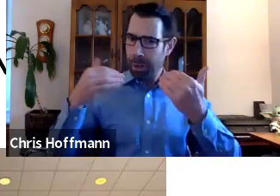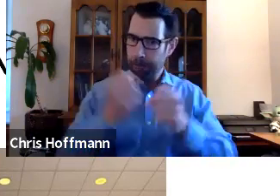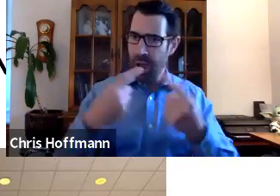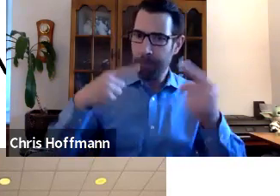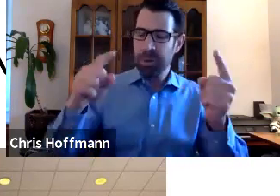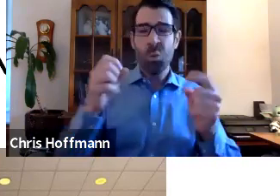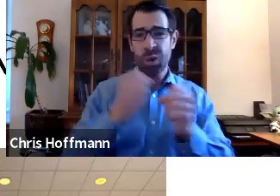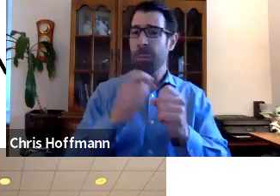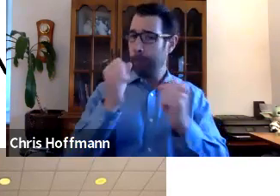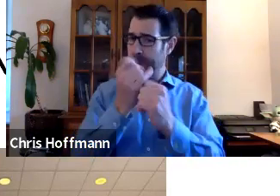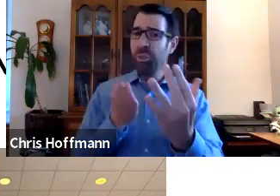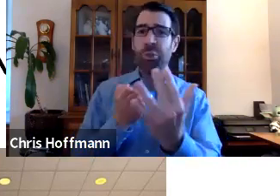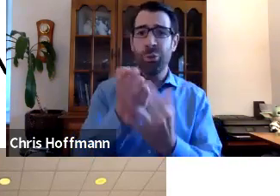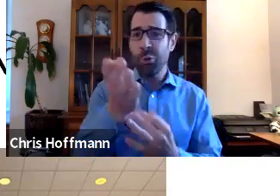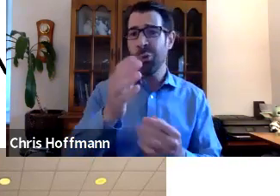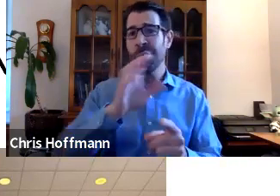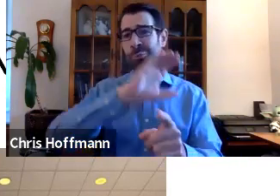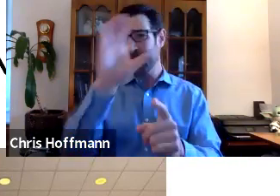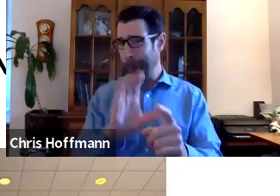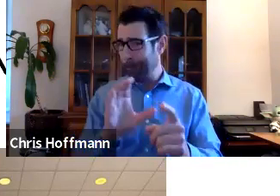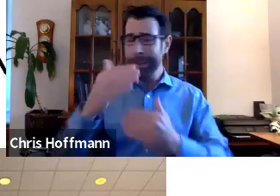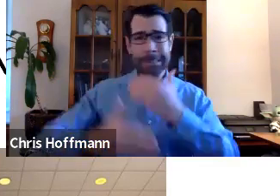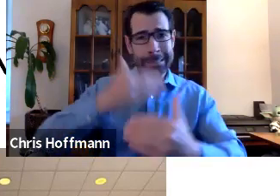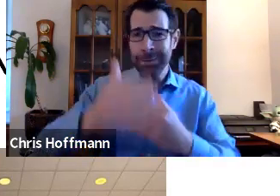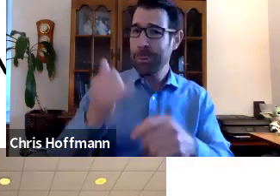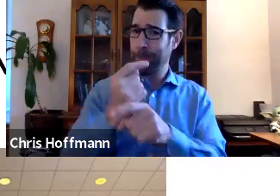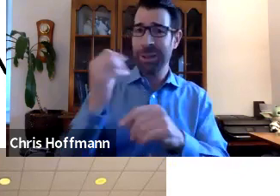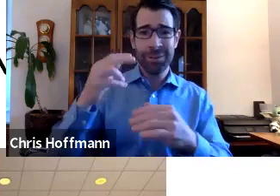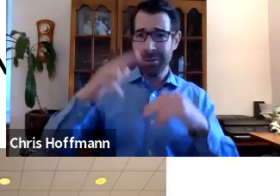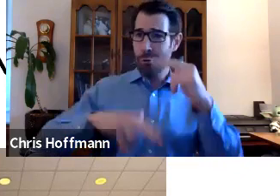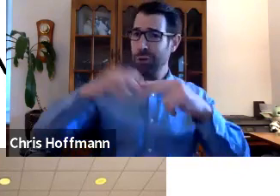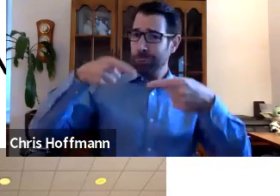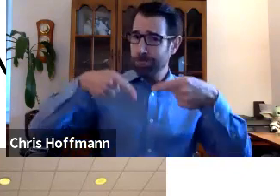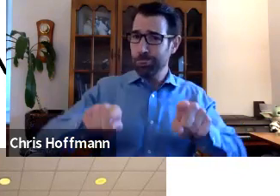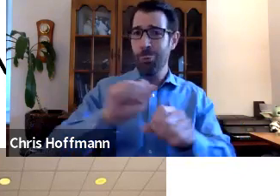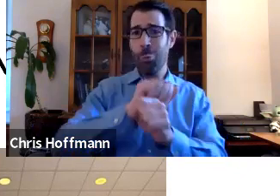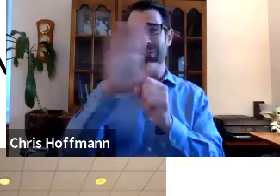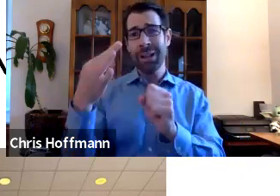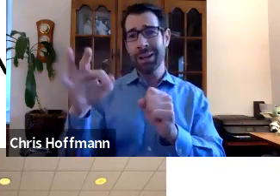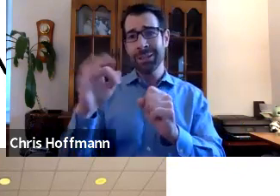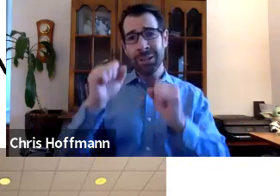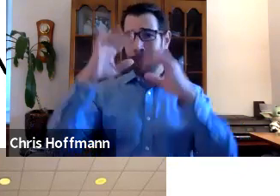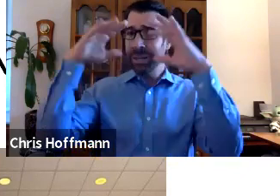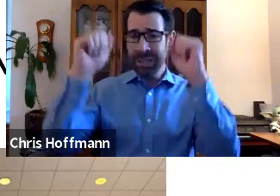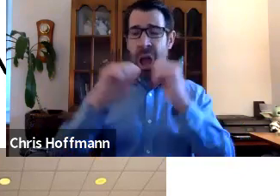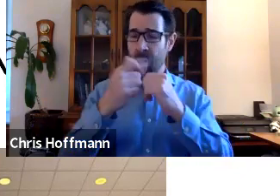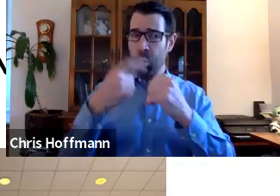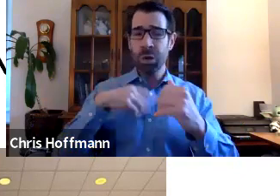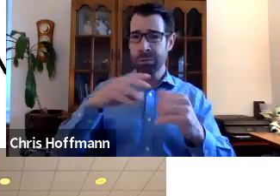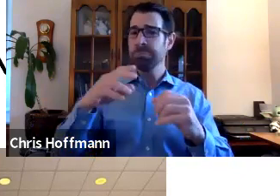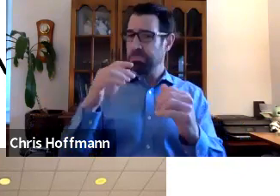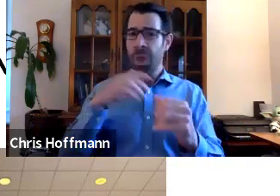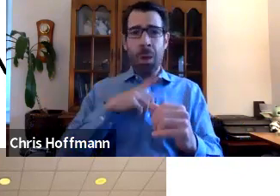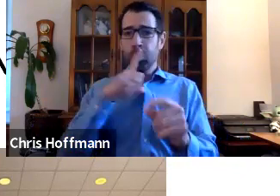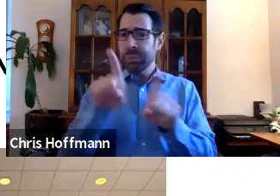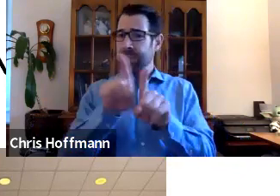building and we had to hold off on that project. So we wanted to accomplish the project. We managed to do it through a series of Zoom